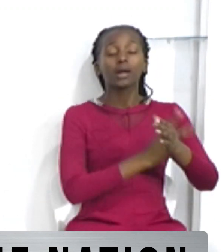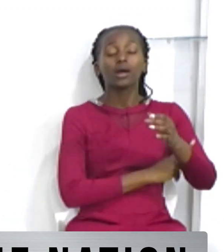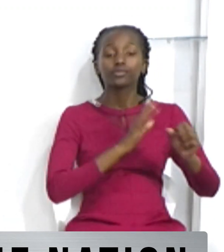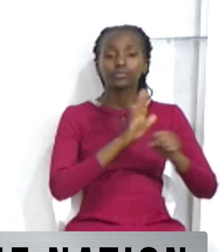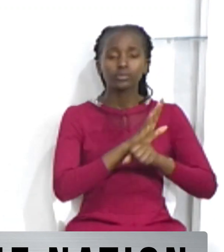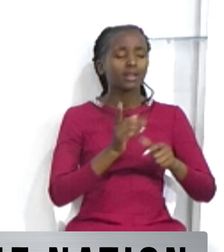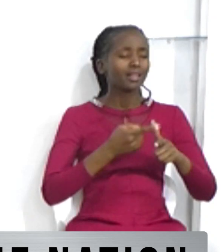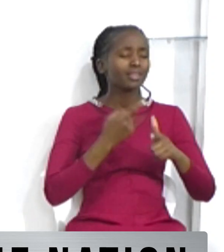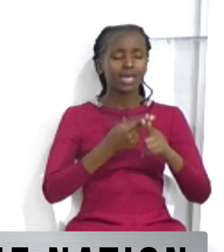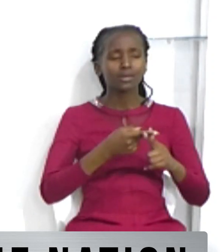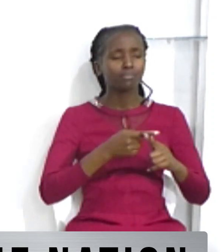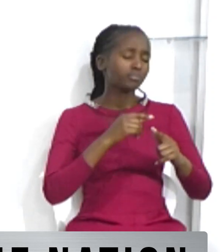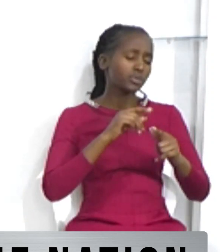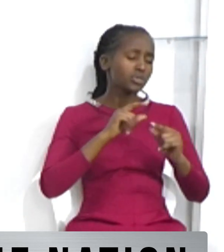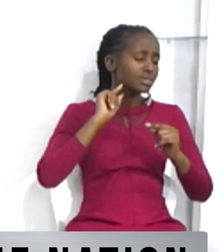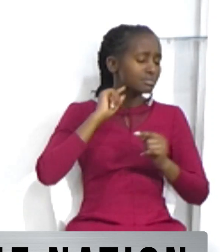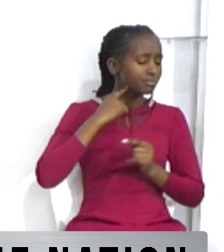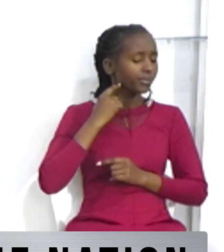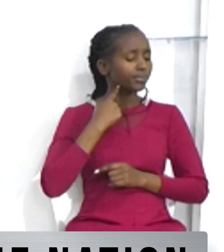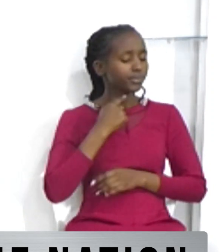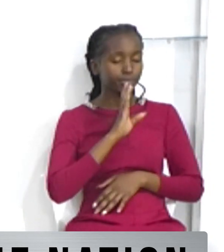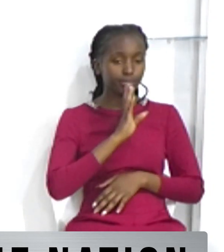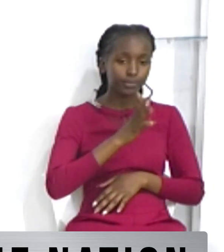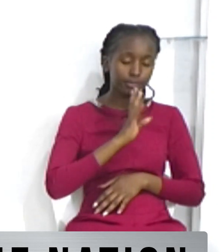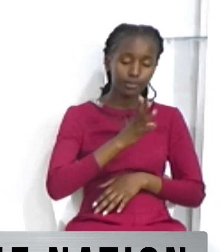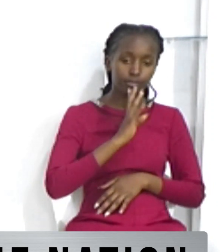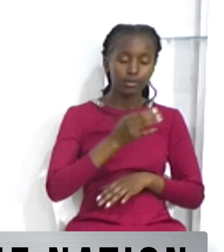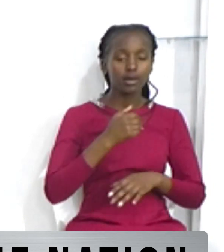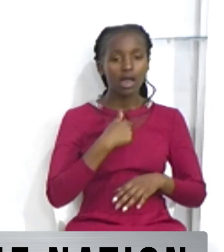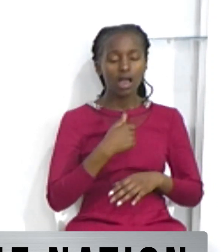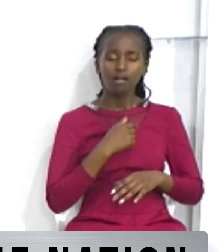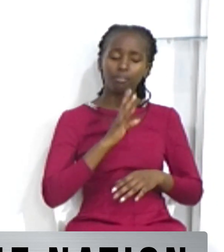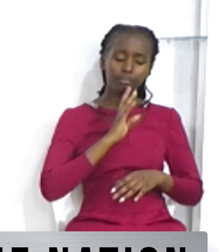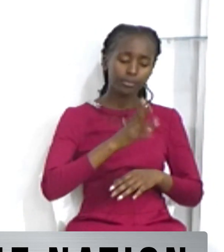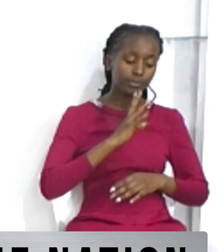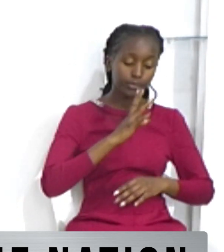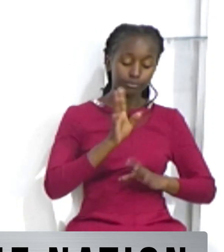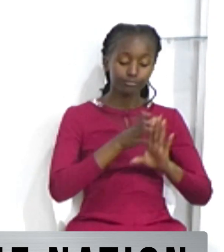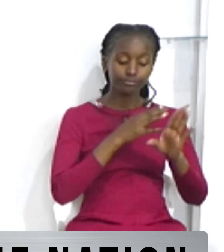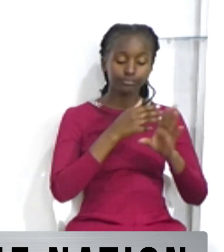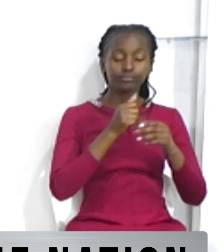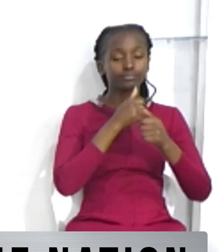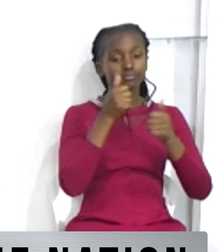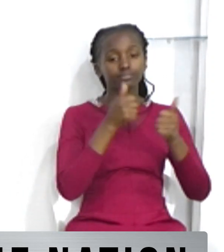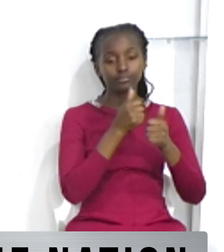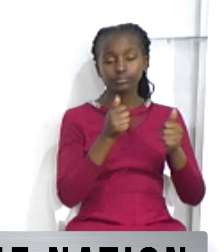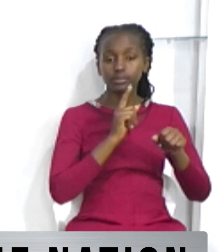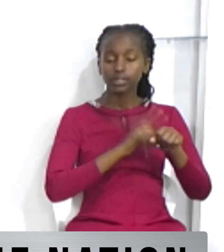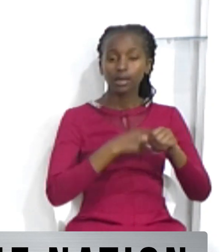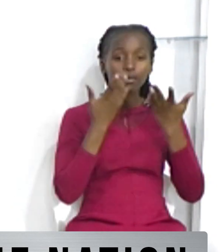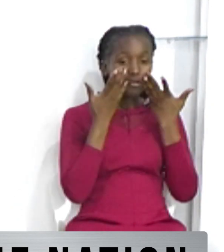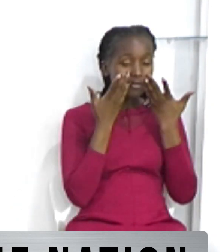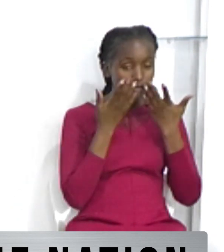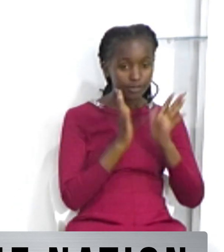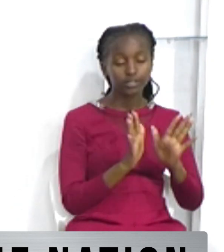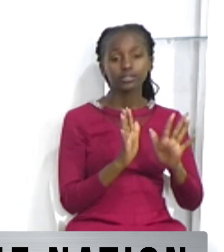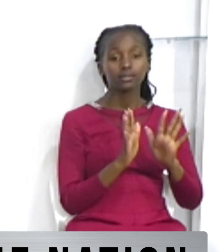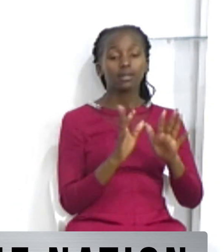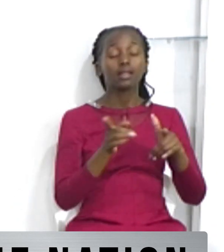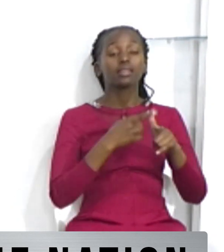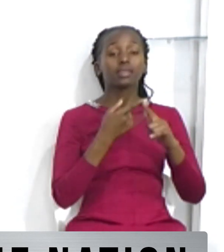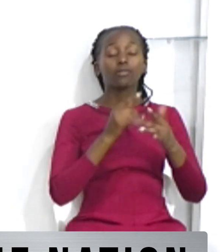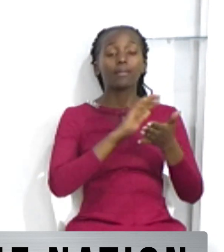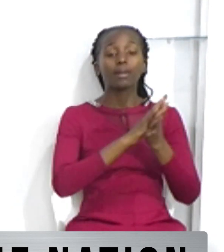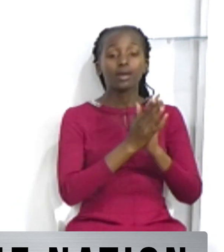the public. They say sweet things, and at the end of the day, when they're in that